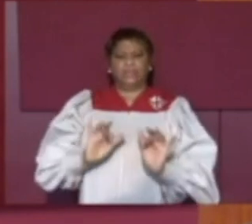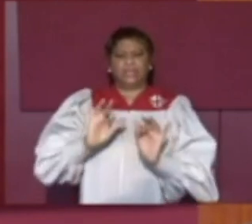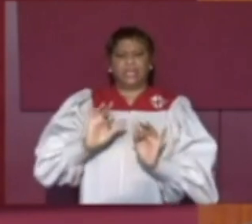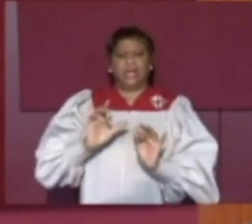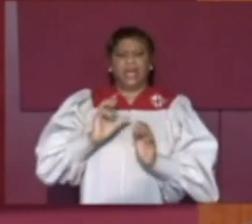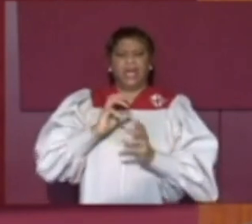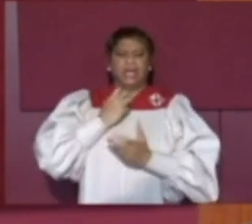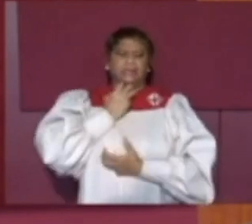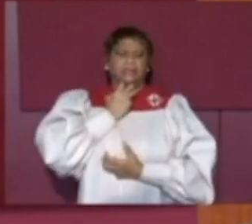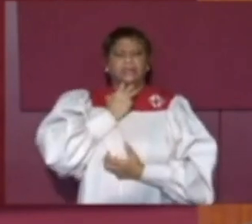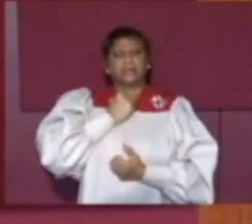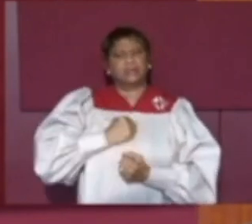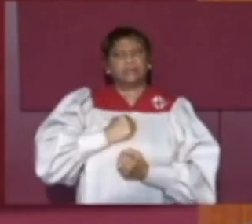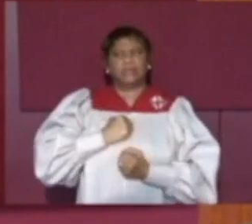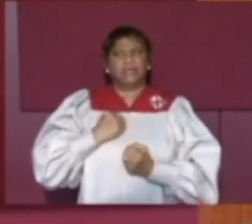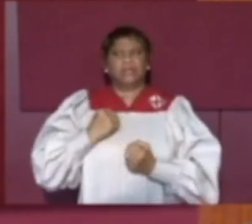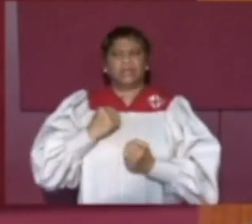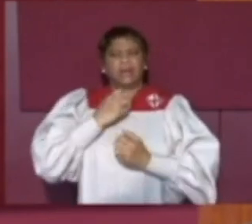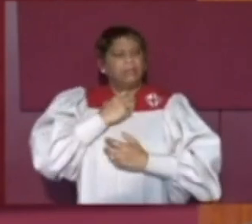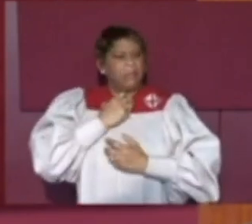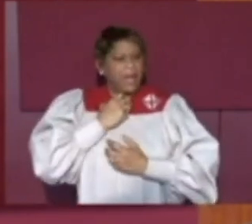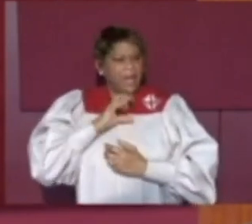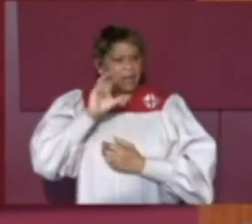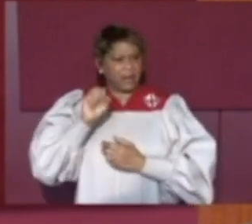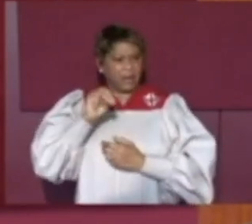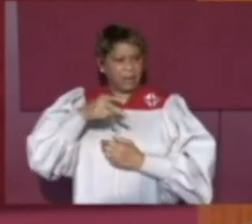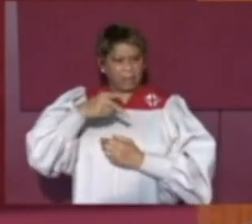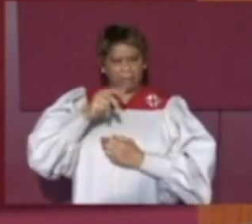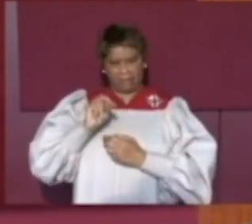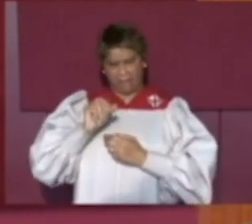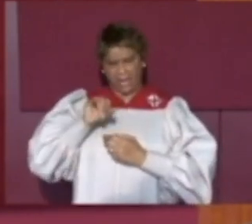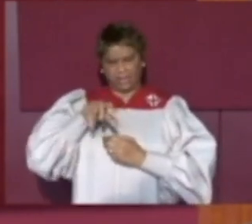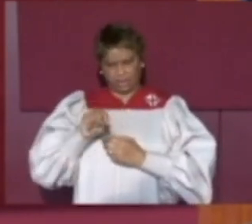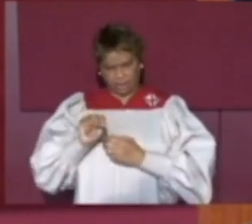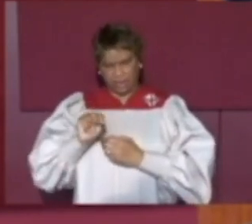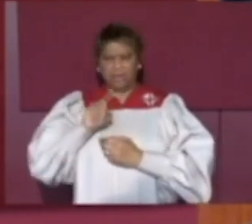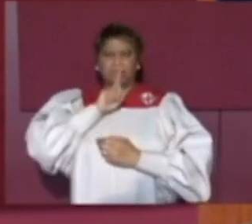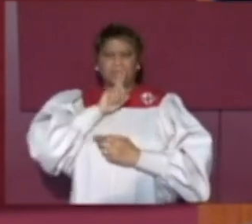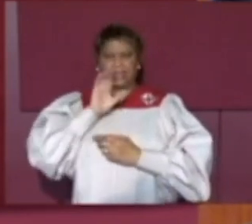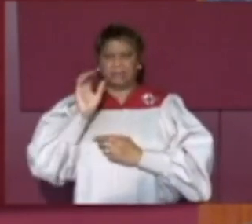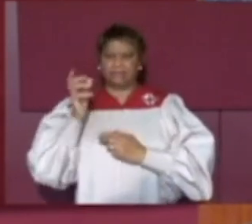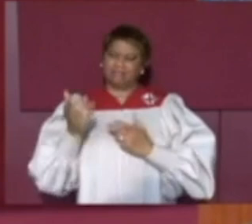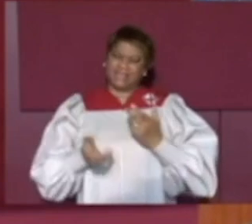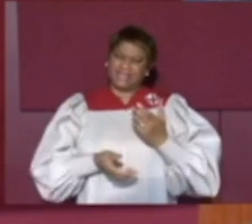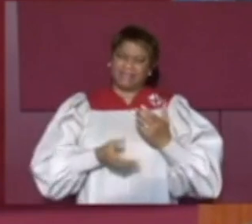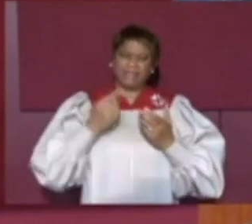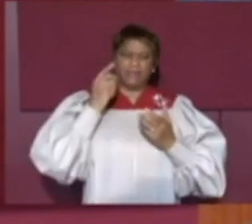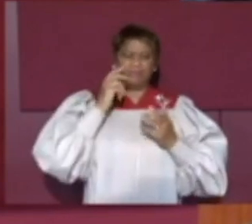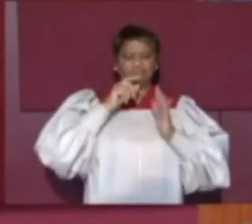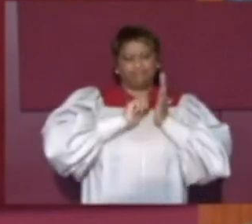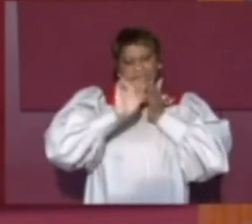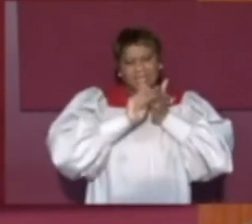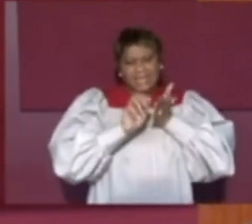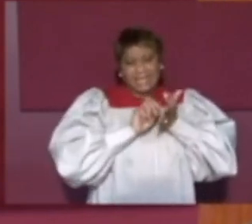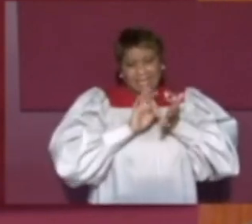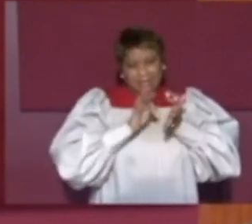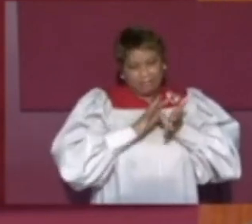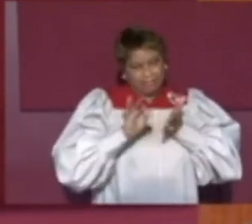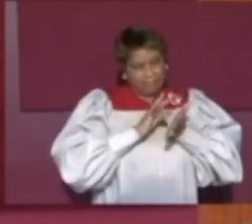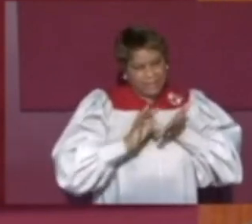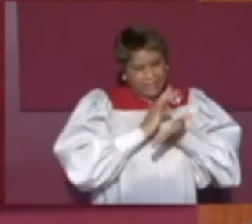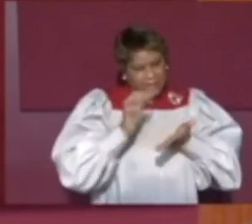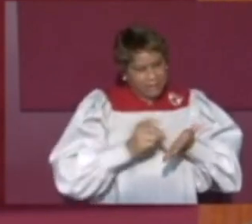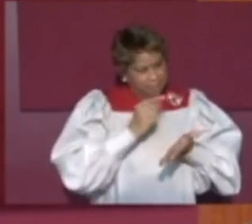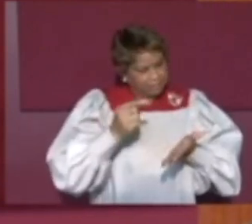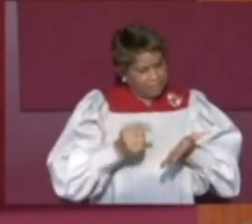synonymous. Mercy and compassion are really synonymous. When you look up compassion, you'll see the word mercy. And when you